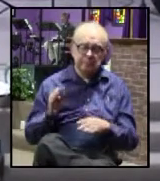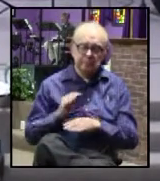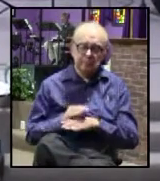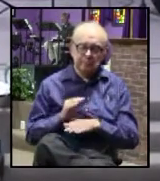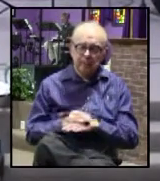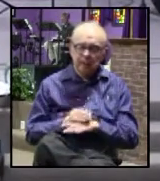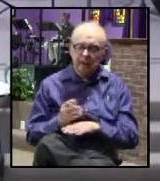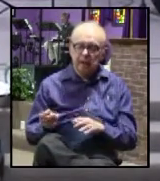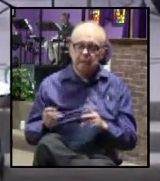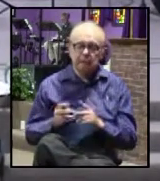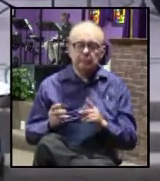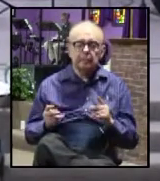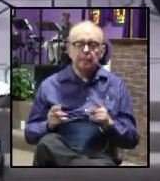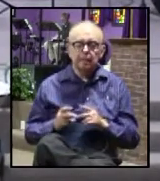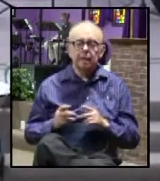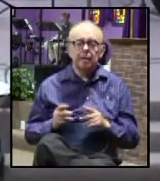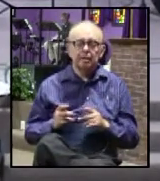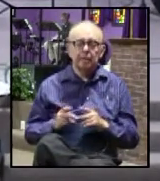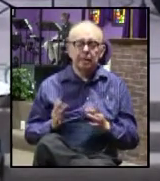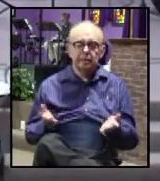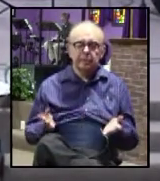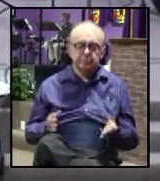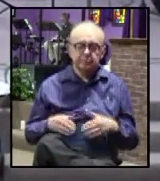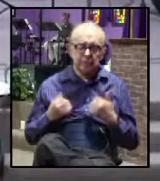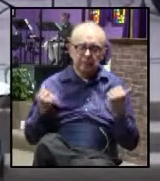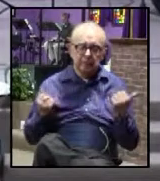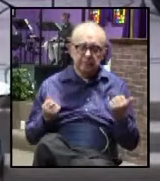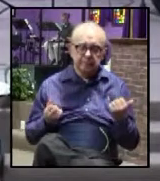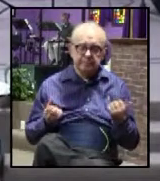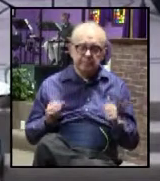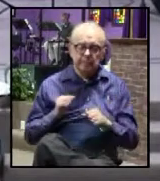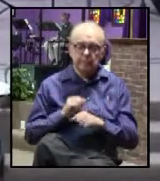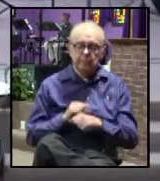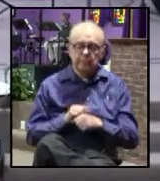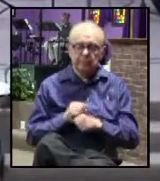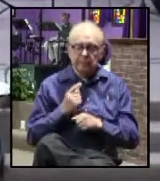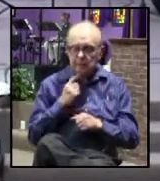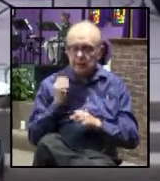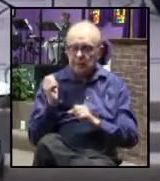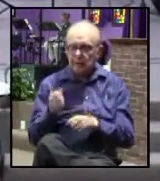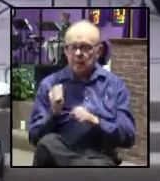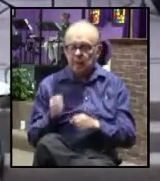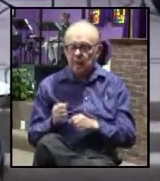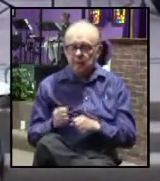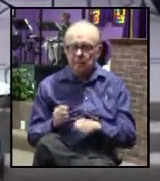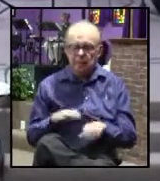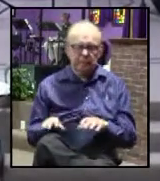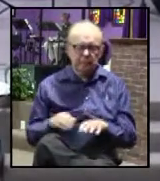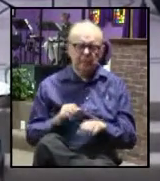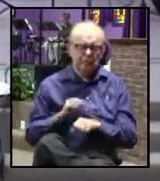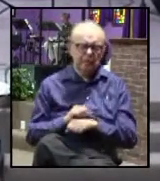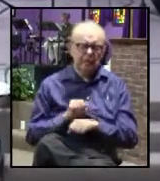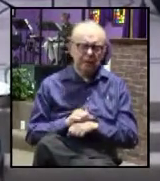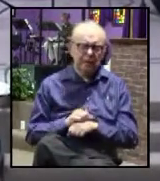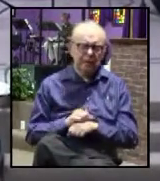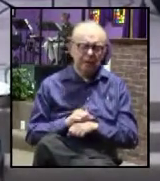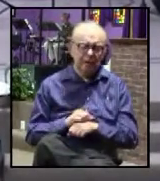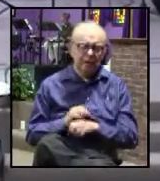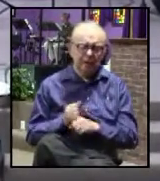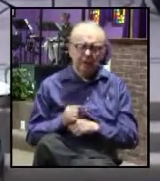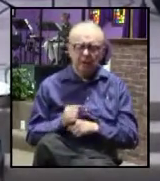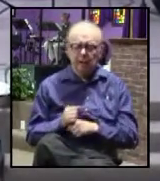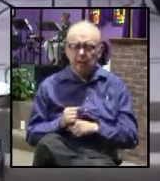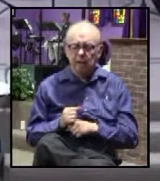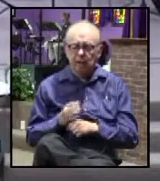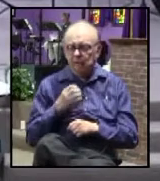mission at any point in our lives. When we worked the Reds games, we had to do menial tasks. We had to make ice cream. We